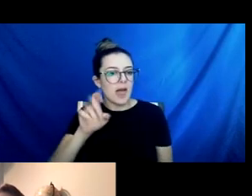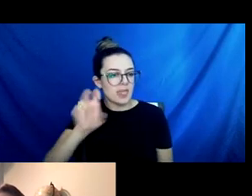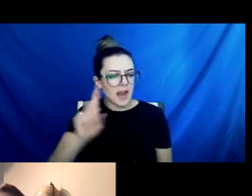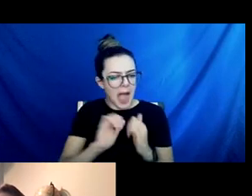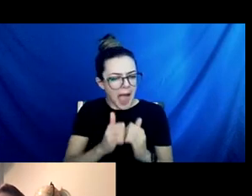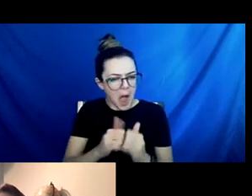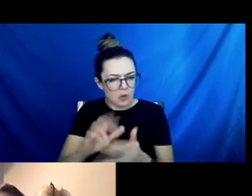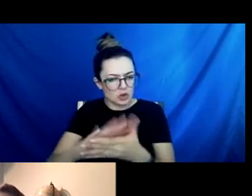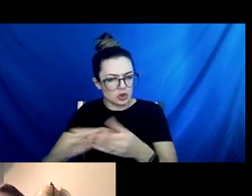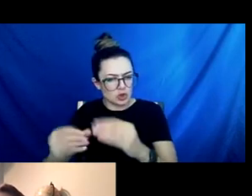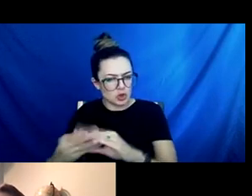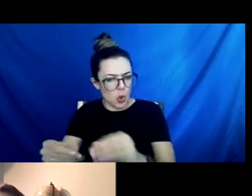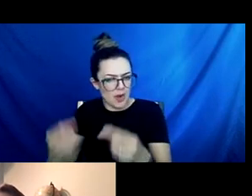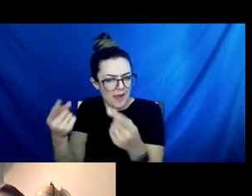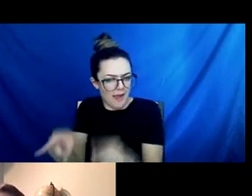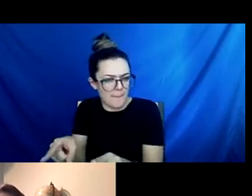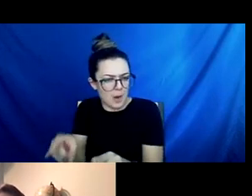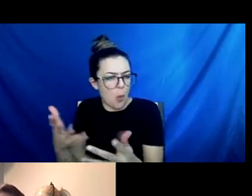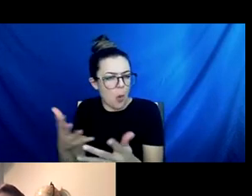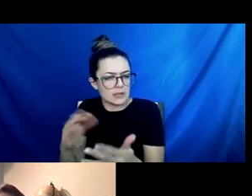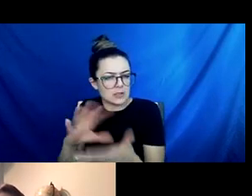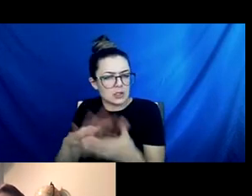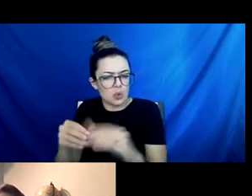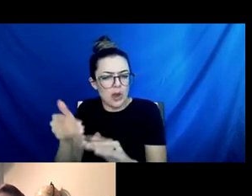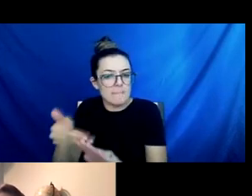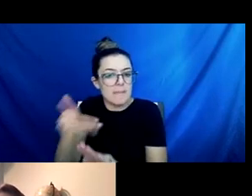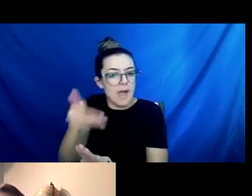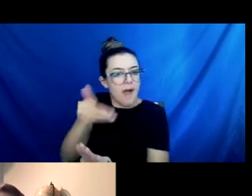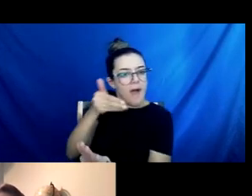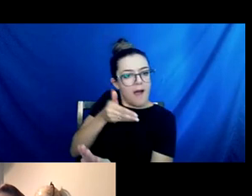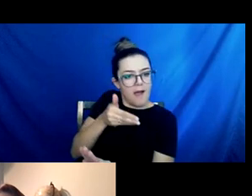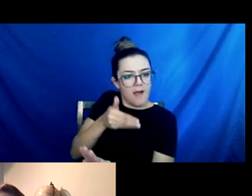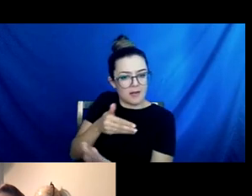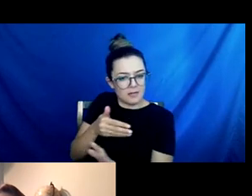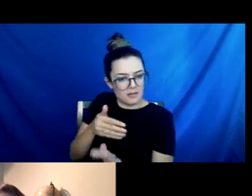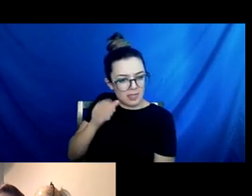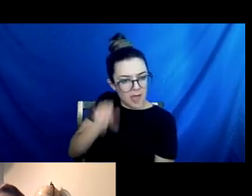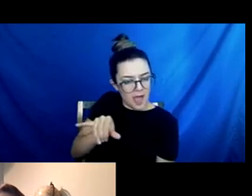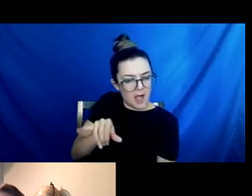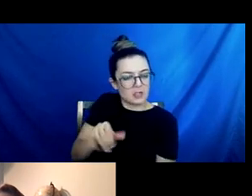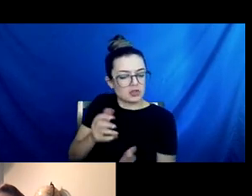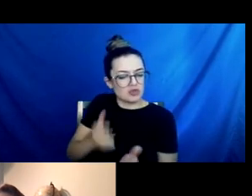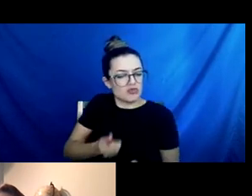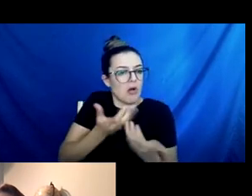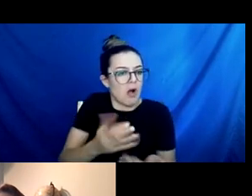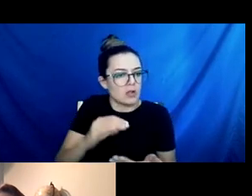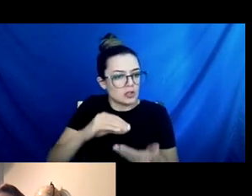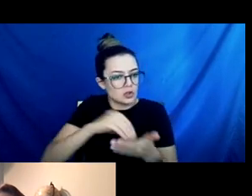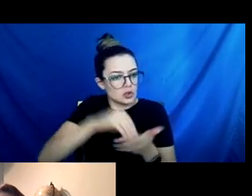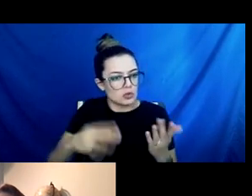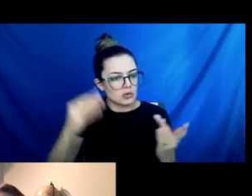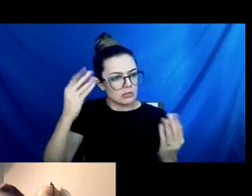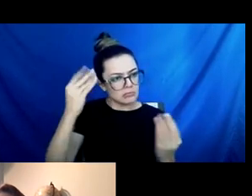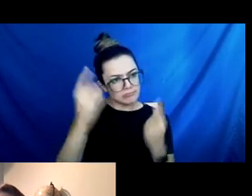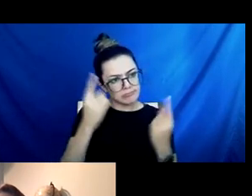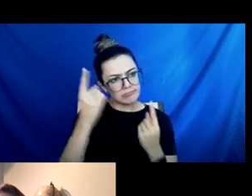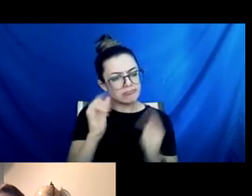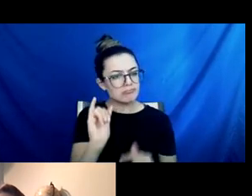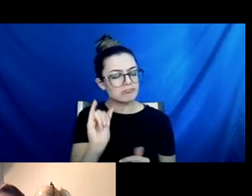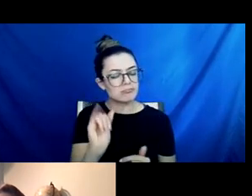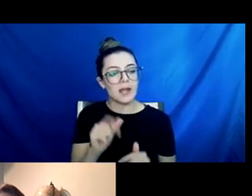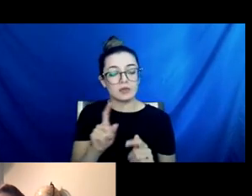journalists, but some are journalists as well, working for different outlets. But they will help introduce you